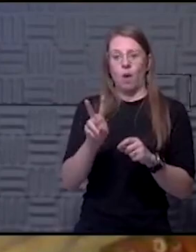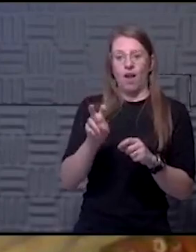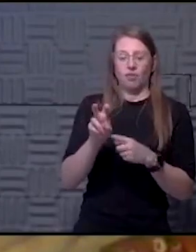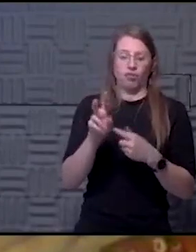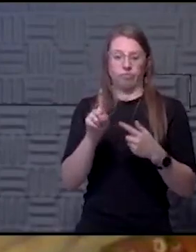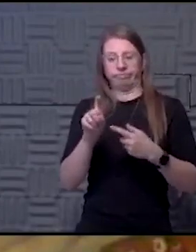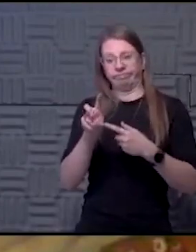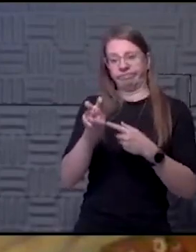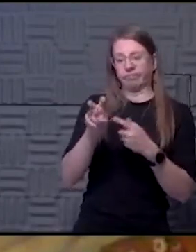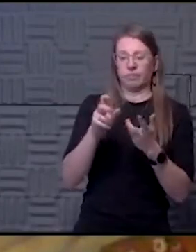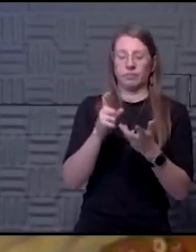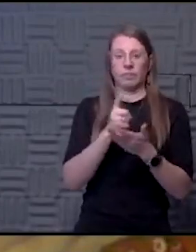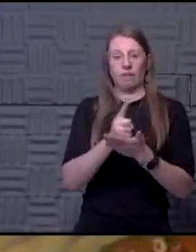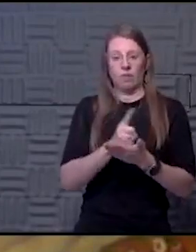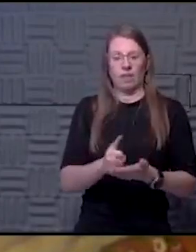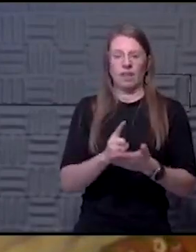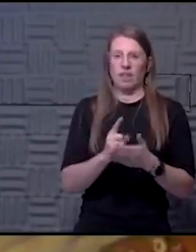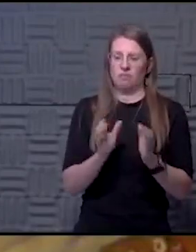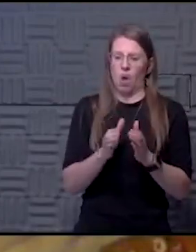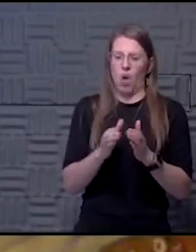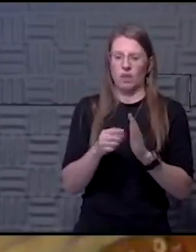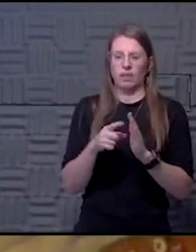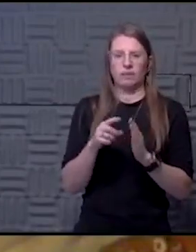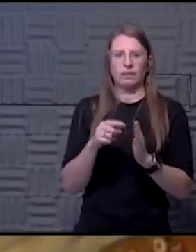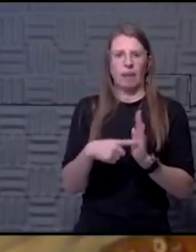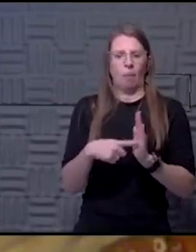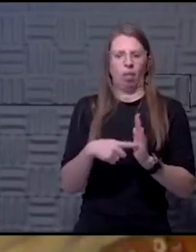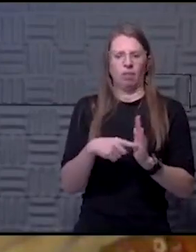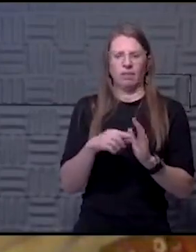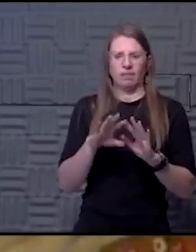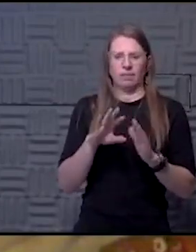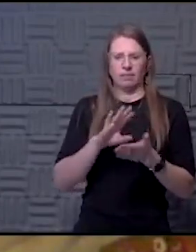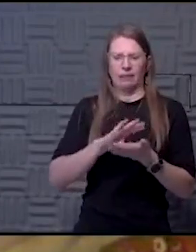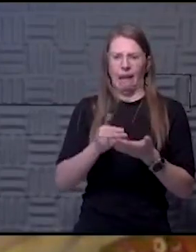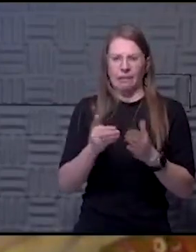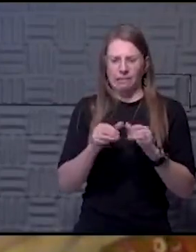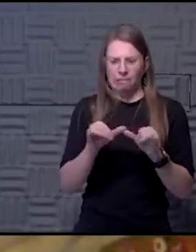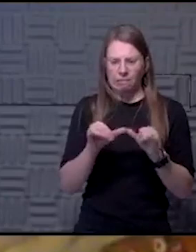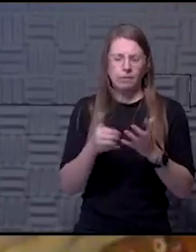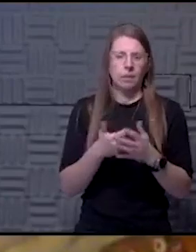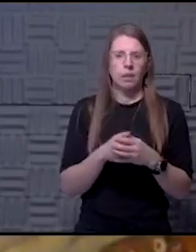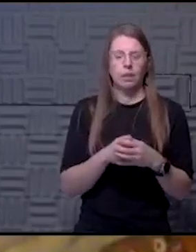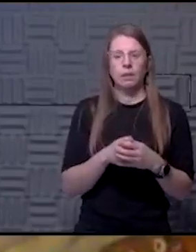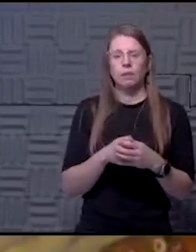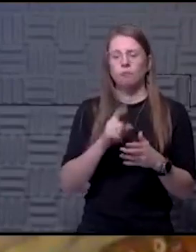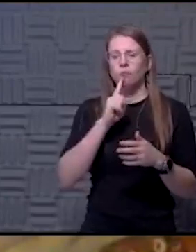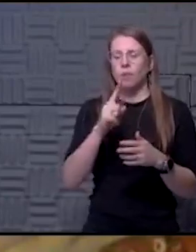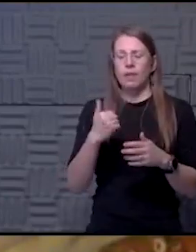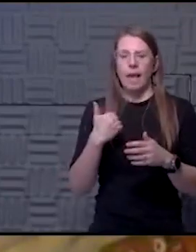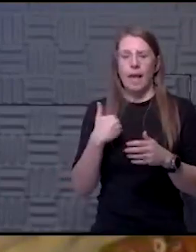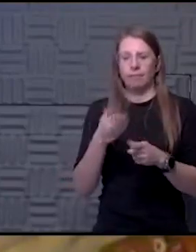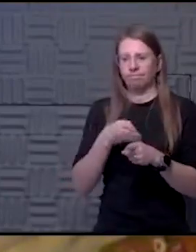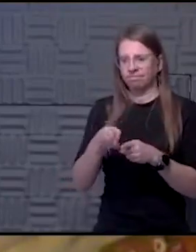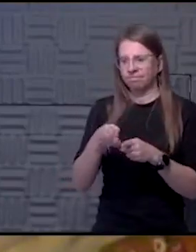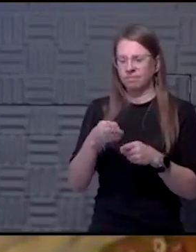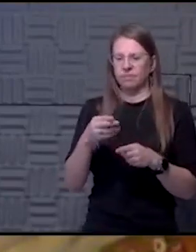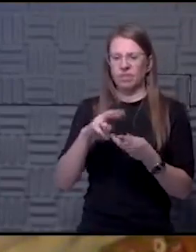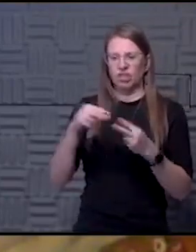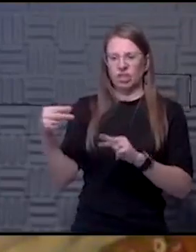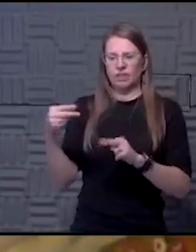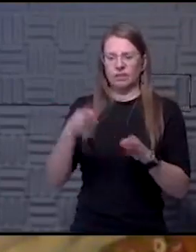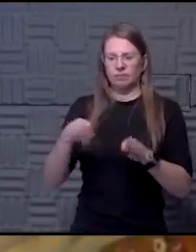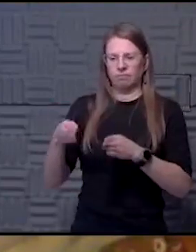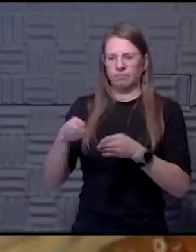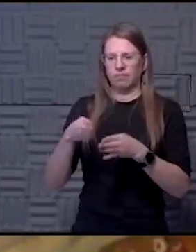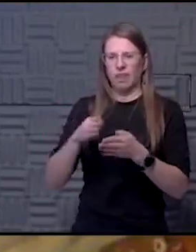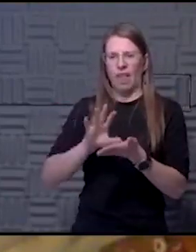sample size. There's no question it's going to make it into the state. We've had a very homogeneous kind of gene sequencing